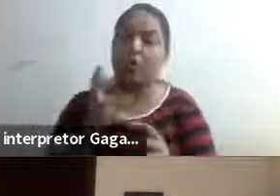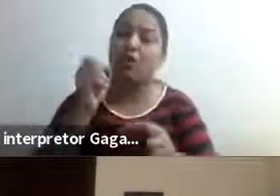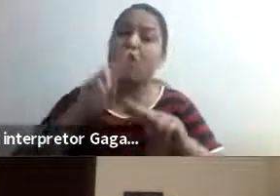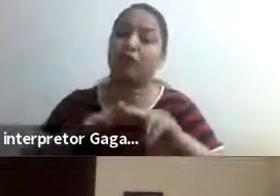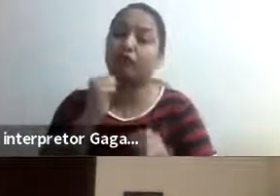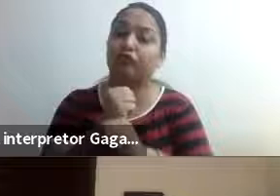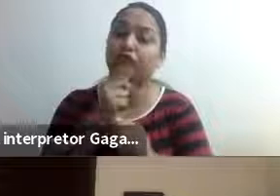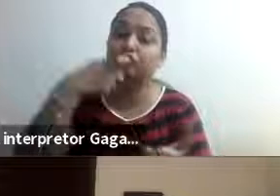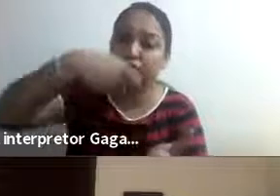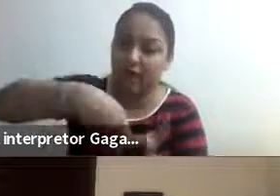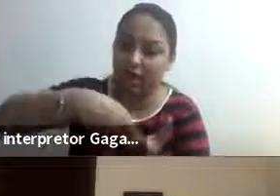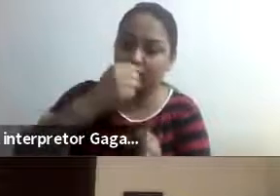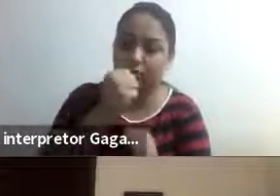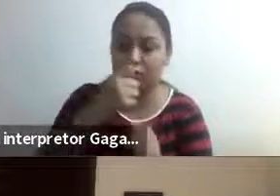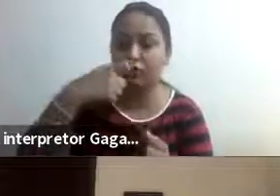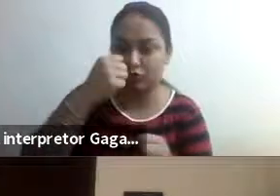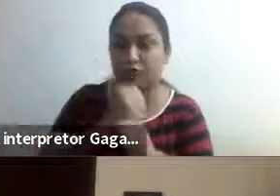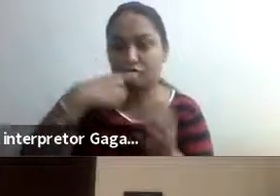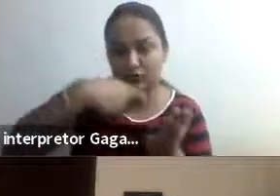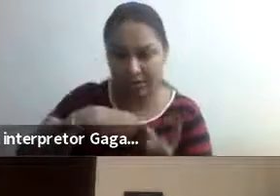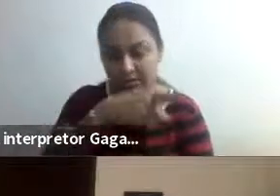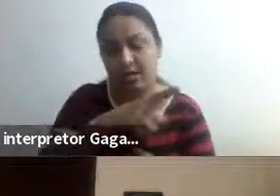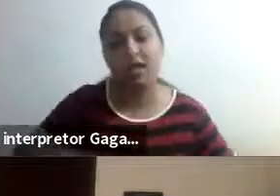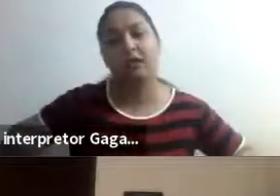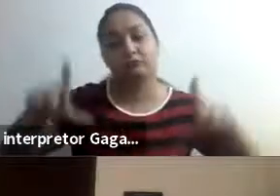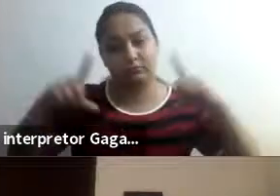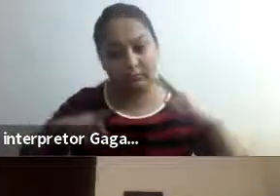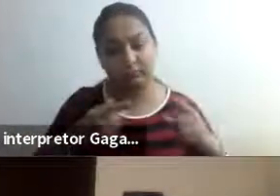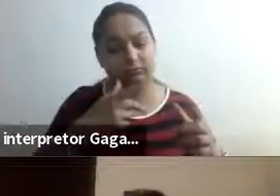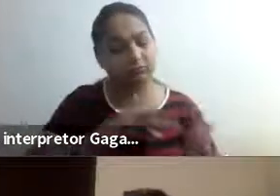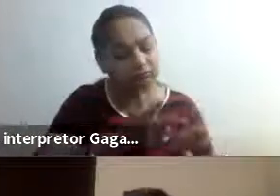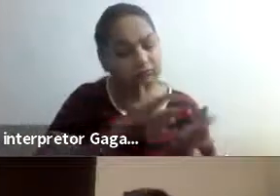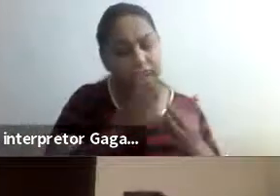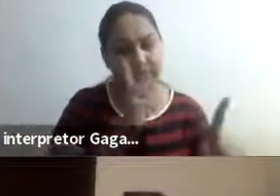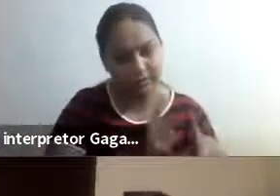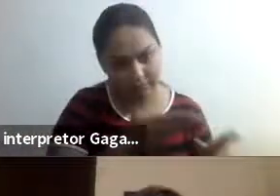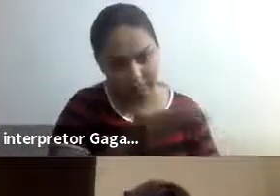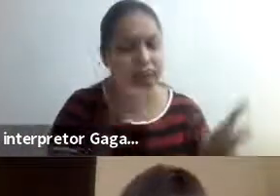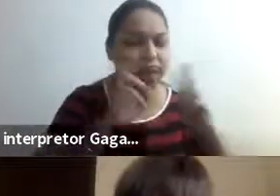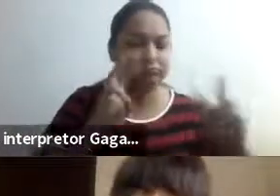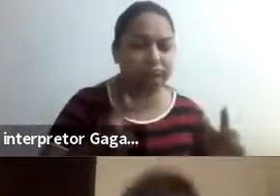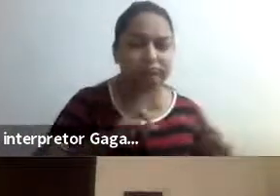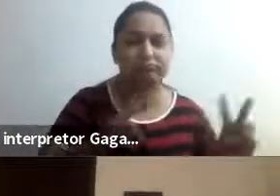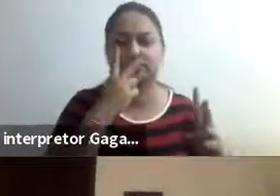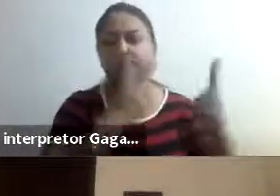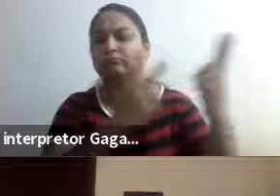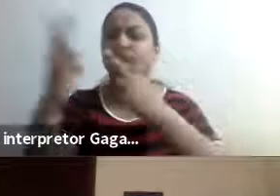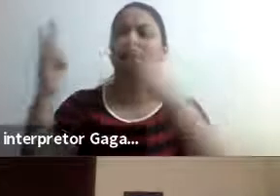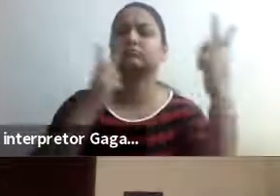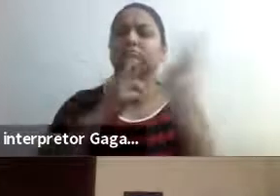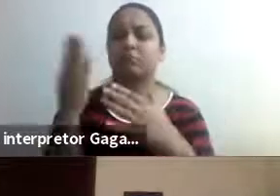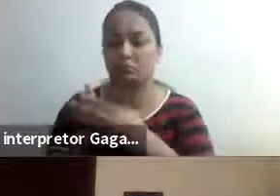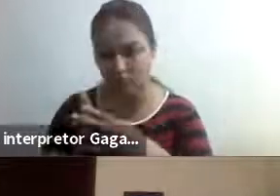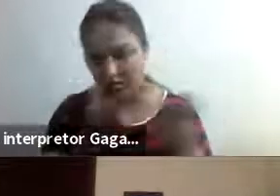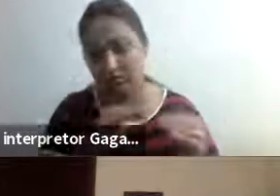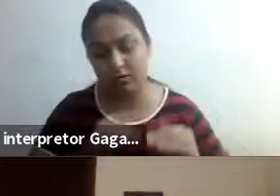life, she lived in that village. She barely went out except if it was in search of work. And she grew up watching